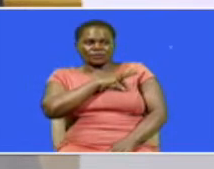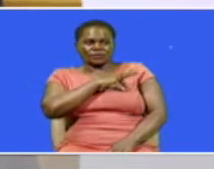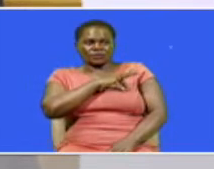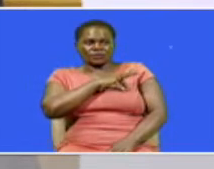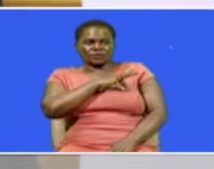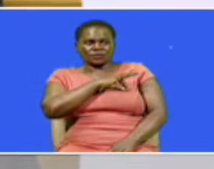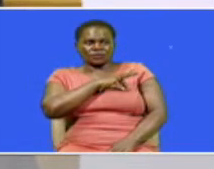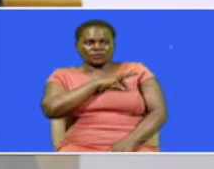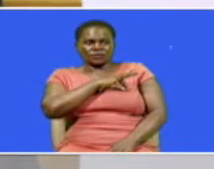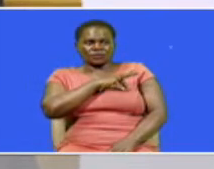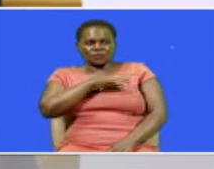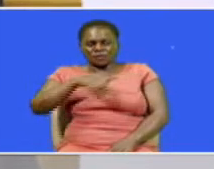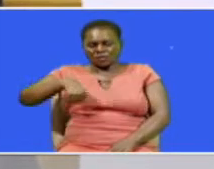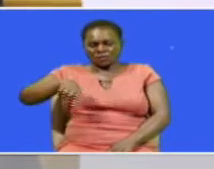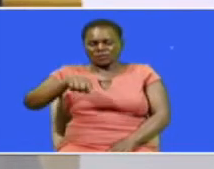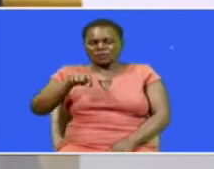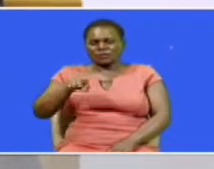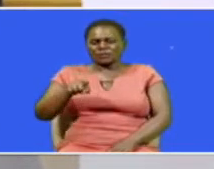this will be an